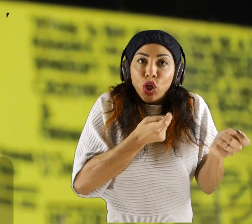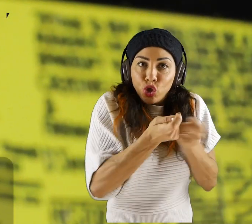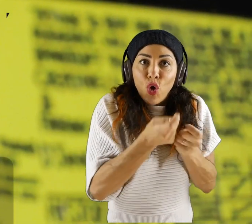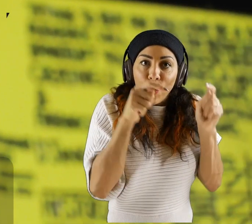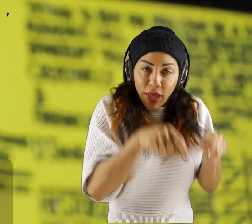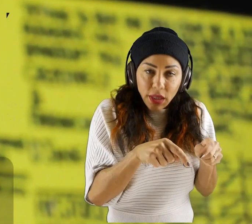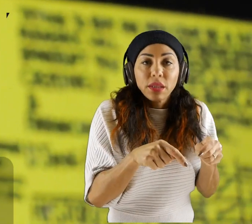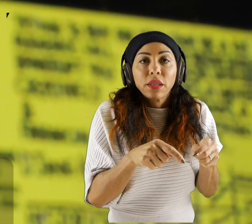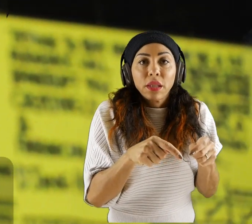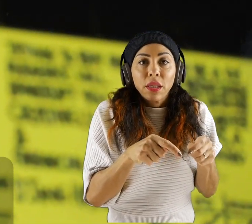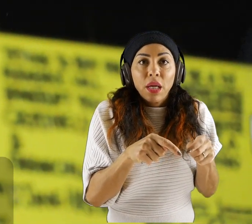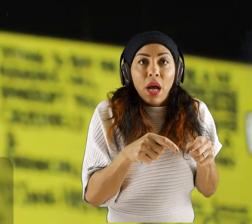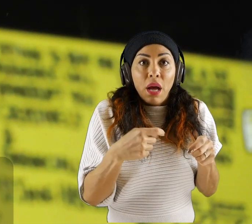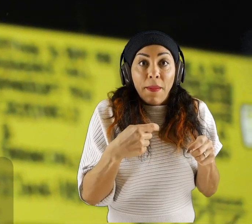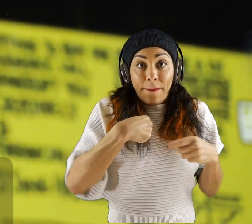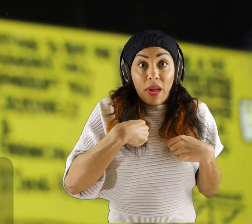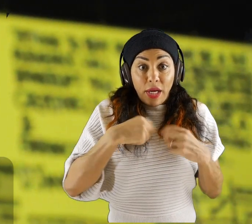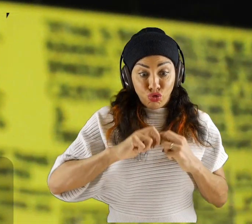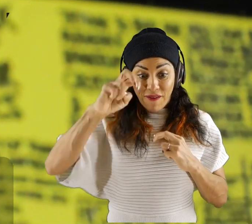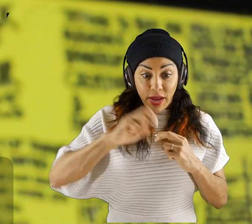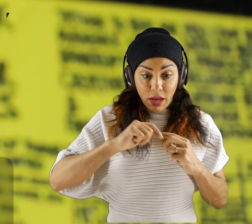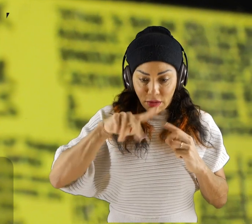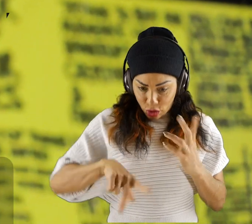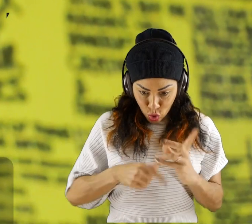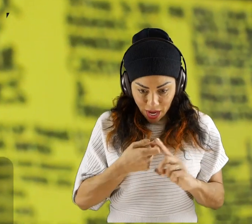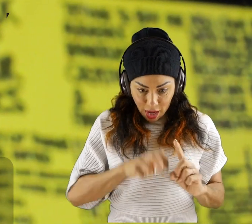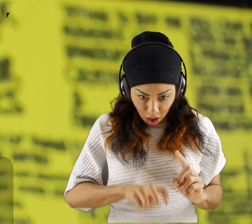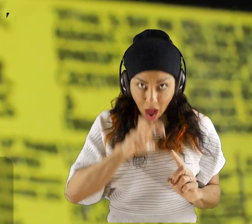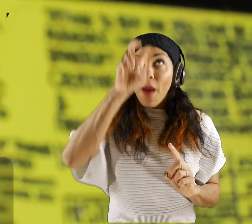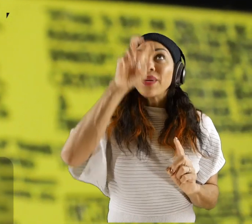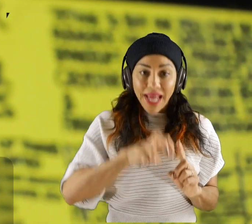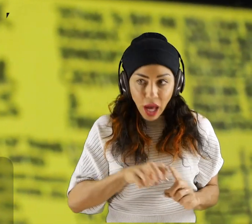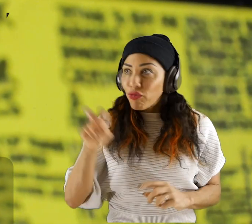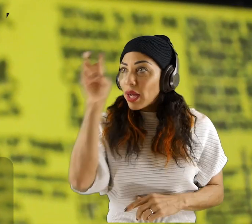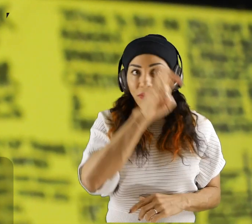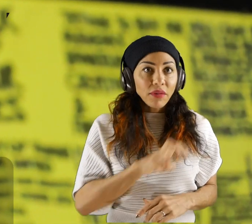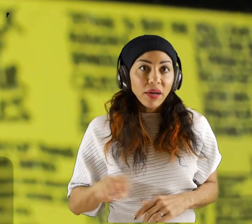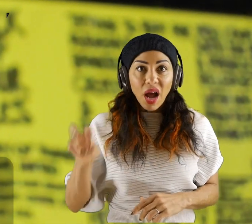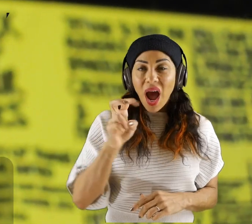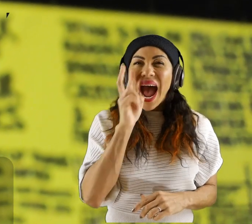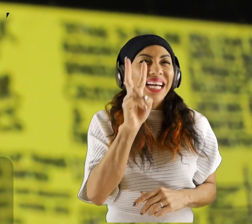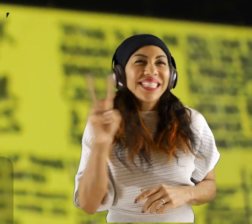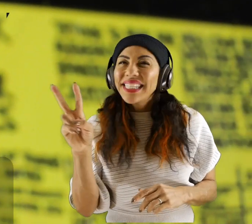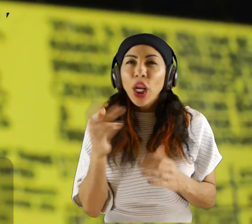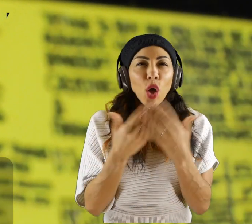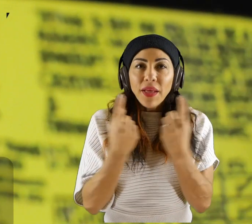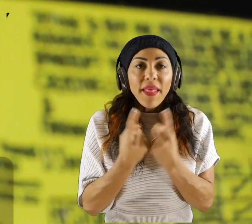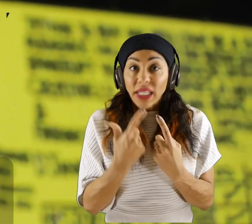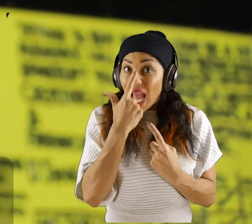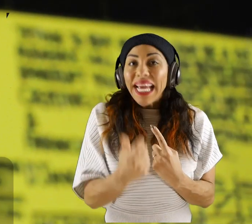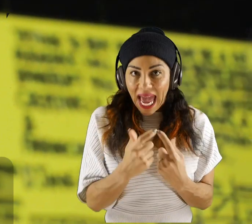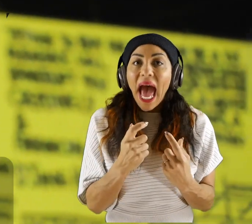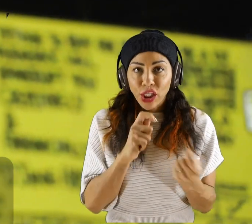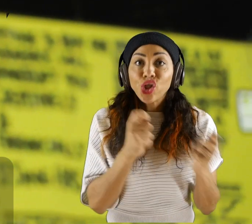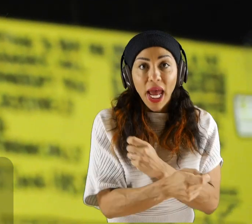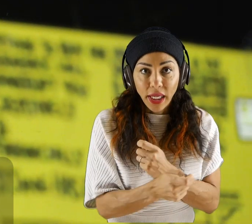and down the country, I see things that not I can change, but a whole bunch of us can change